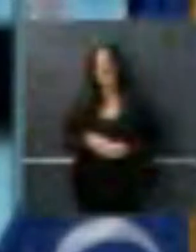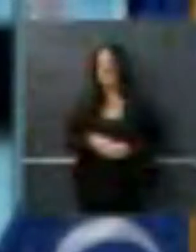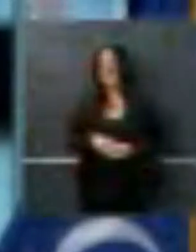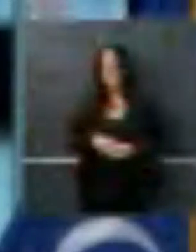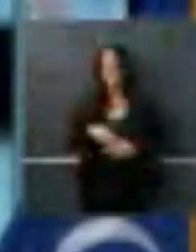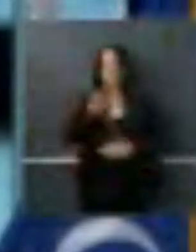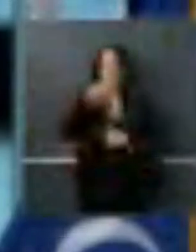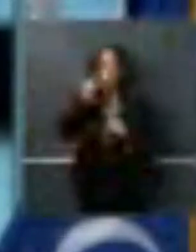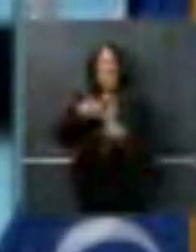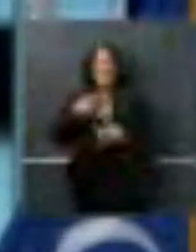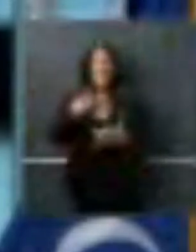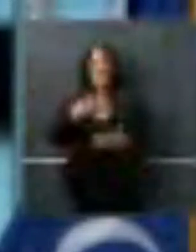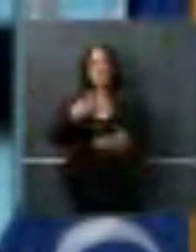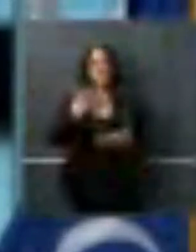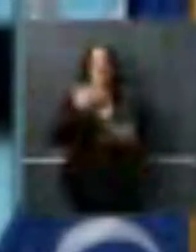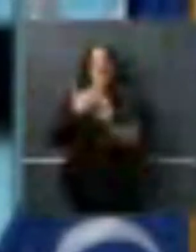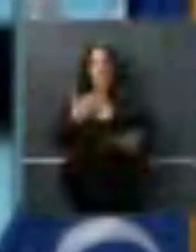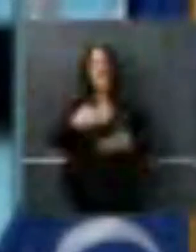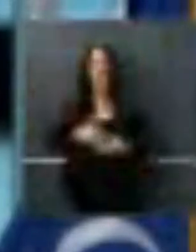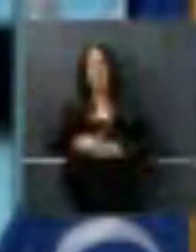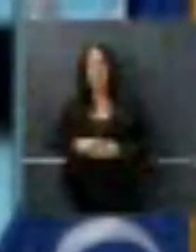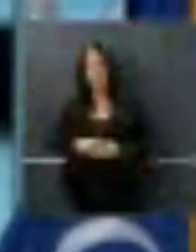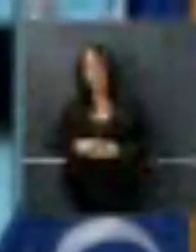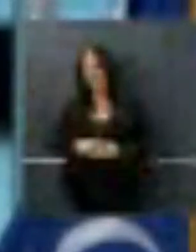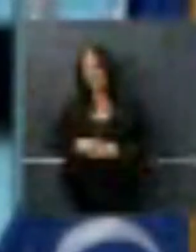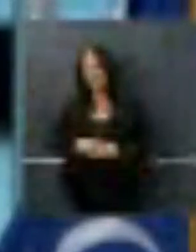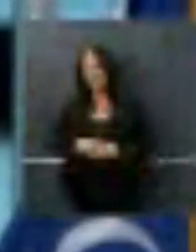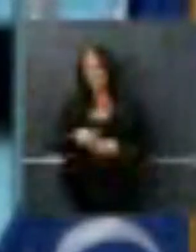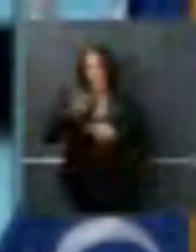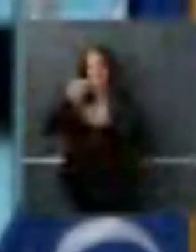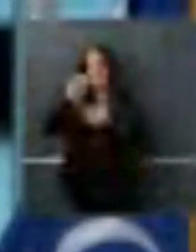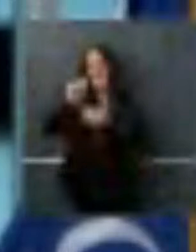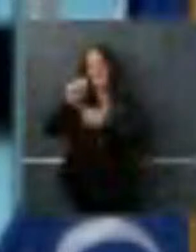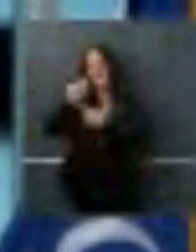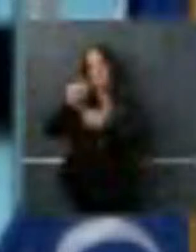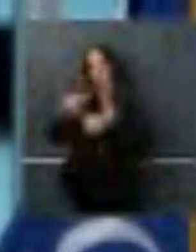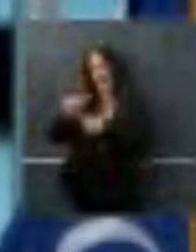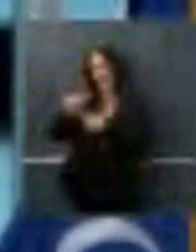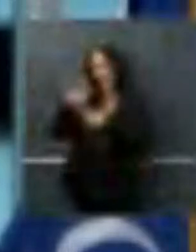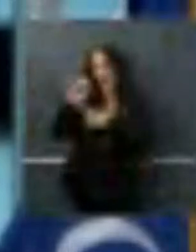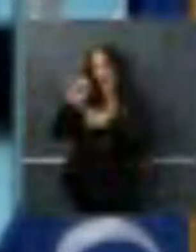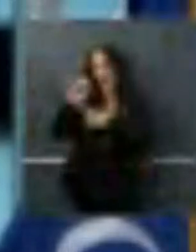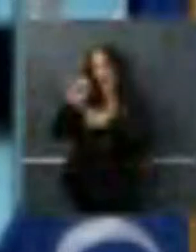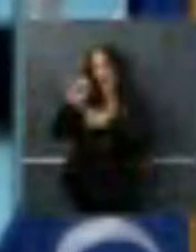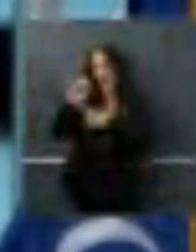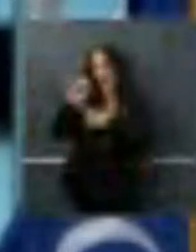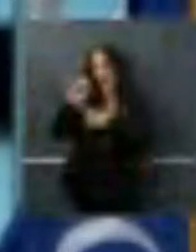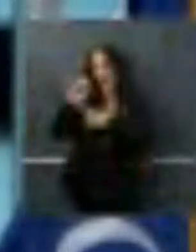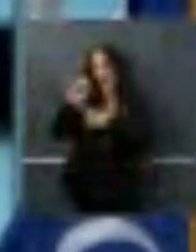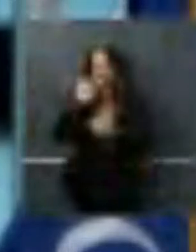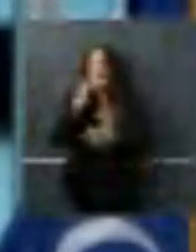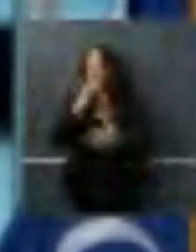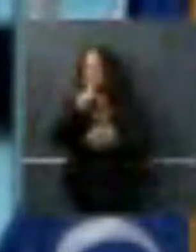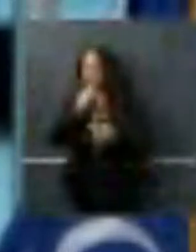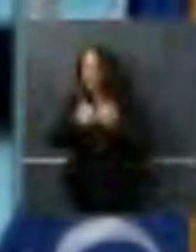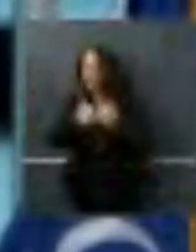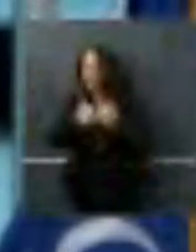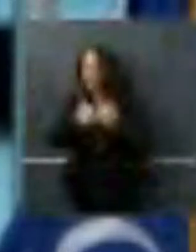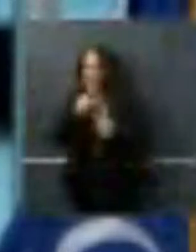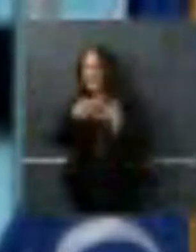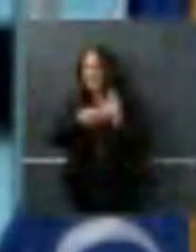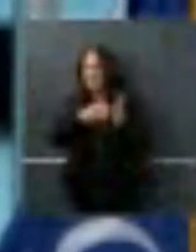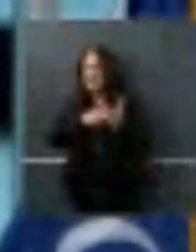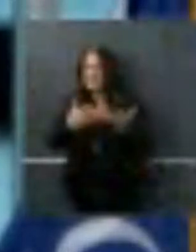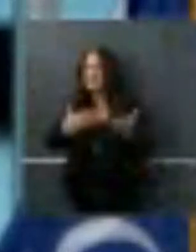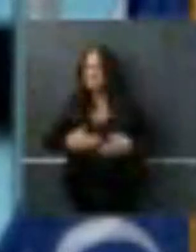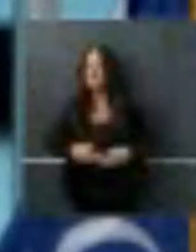this May model, I'm not sure specifically which May model you're referring to. We put out our modeling update last